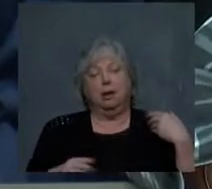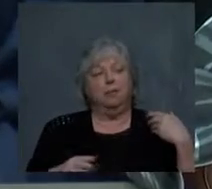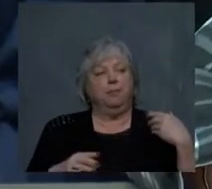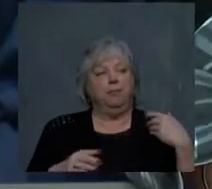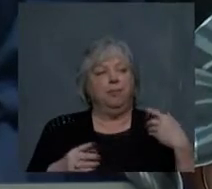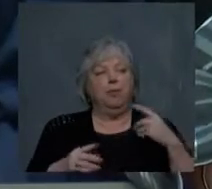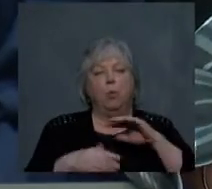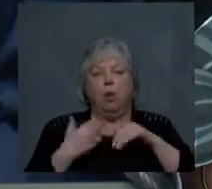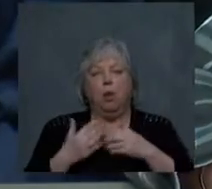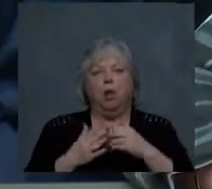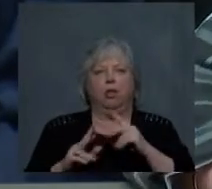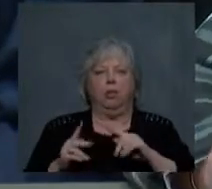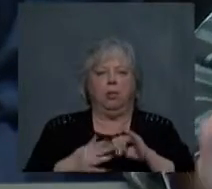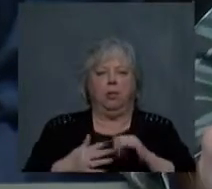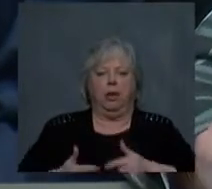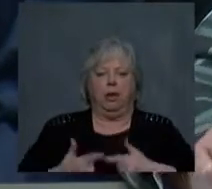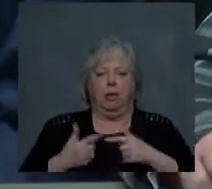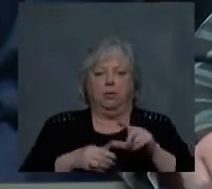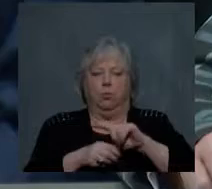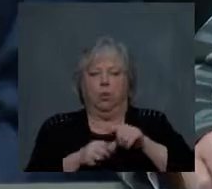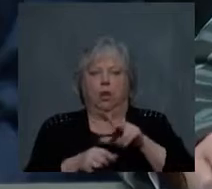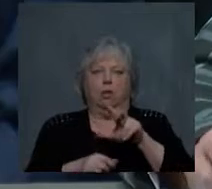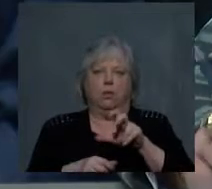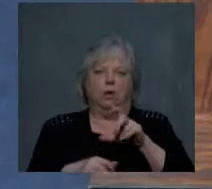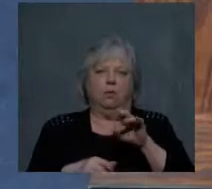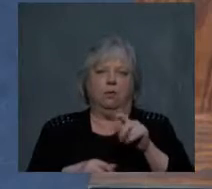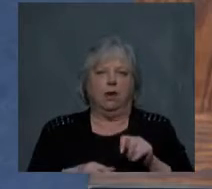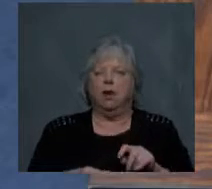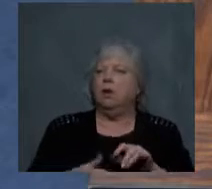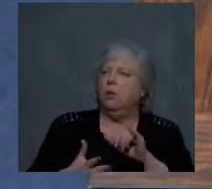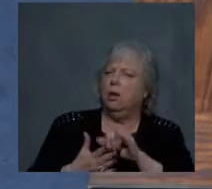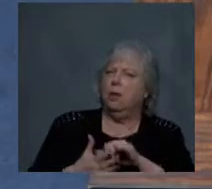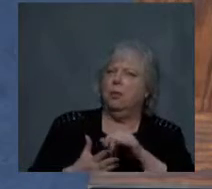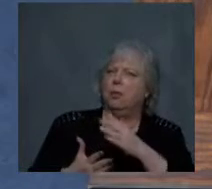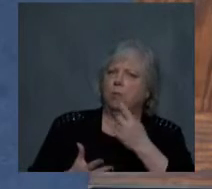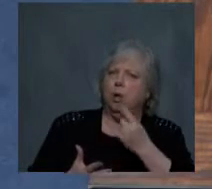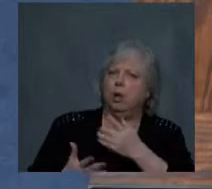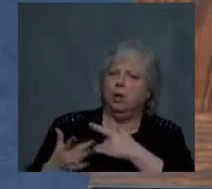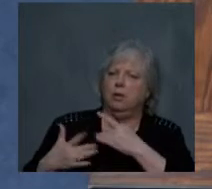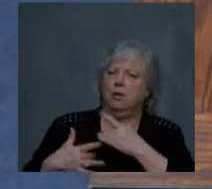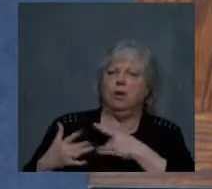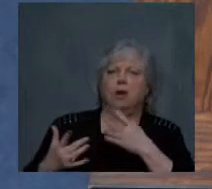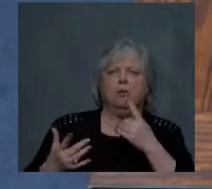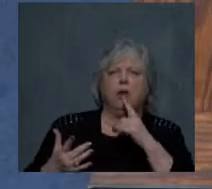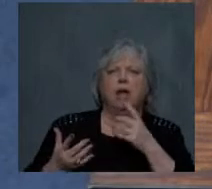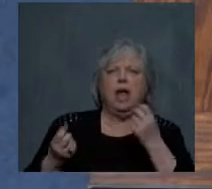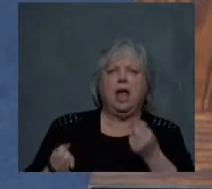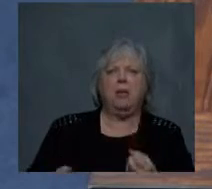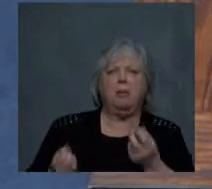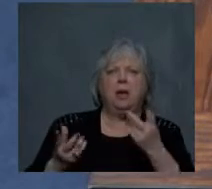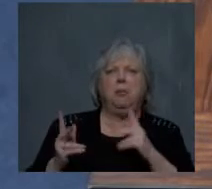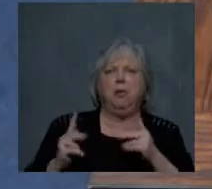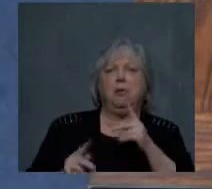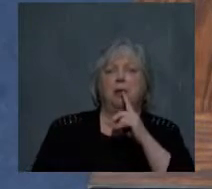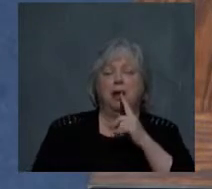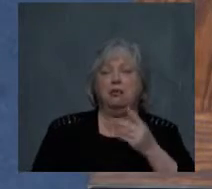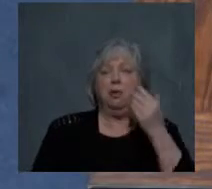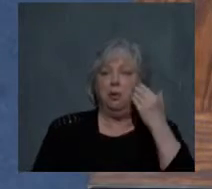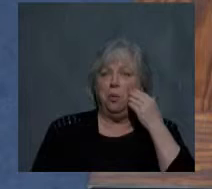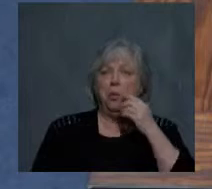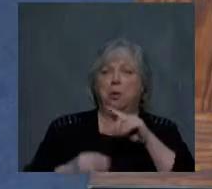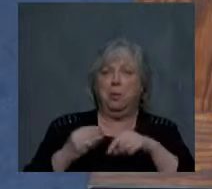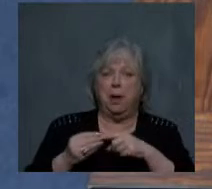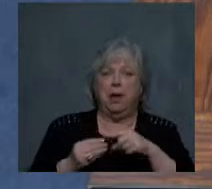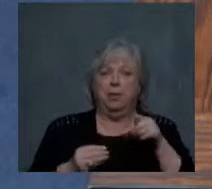to all the residents within 300 feet. Okay, well, that was my one concern, that how many people actually knew of